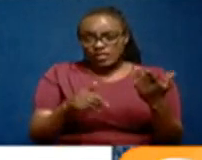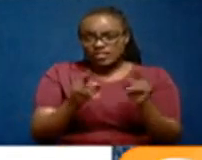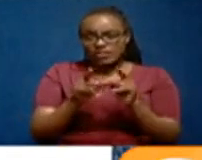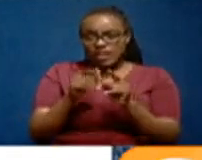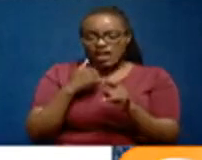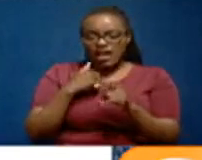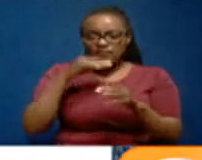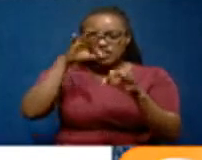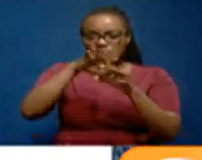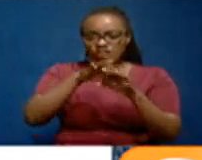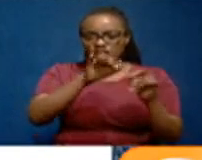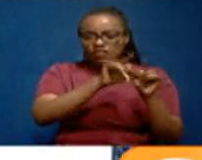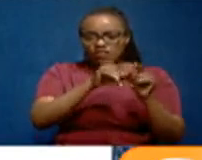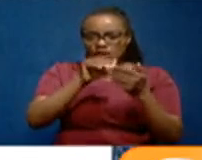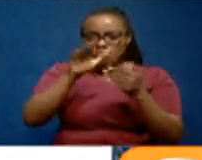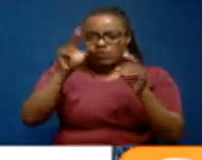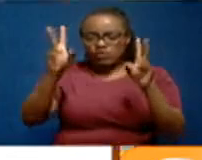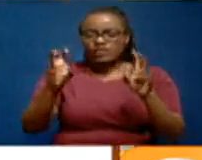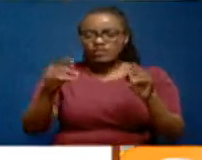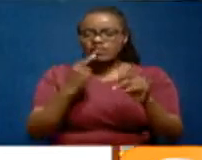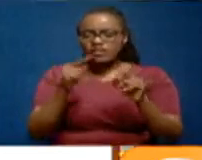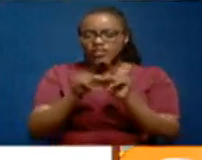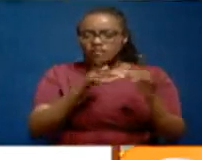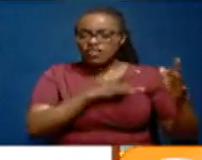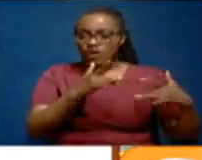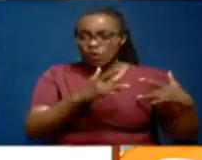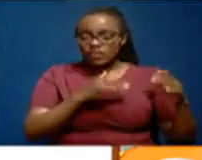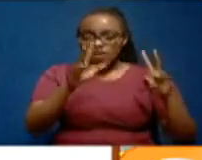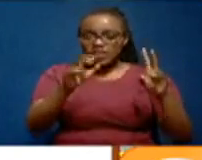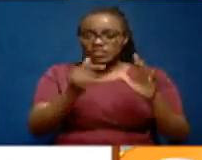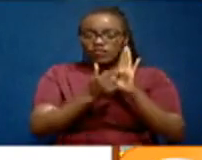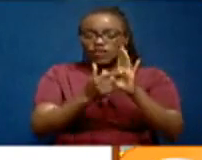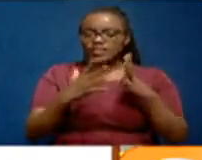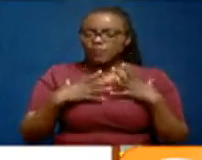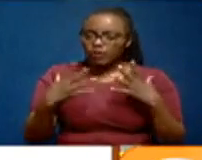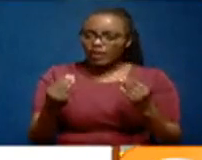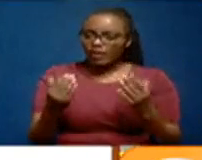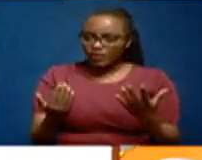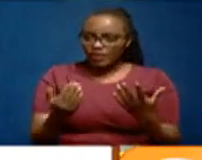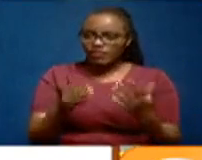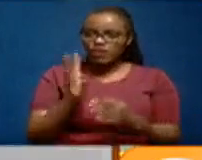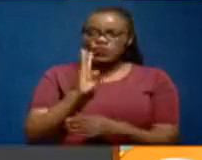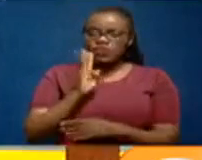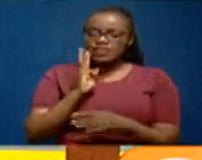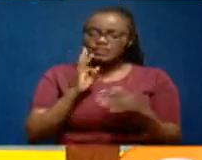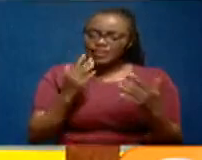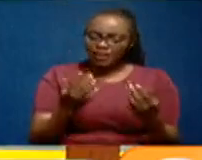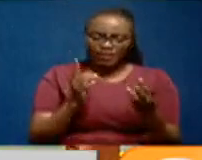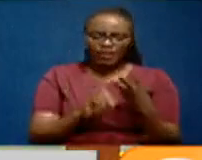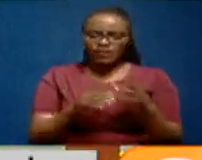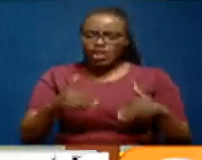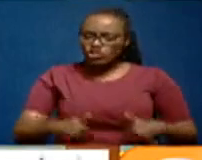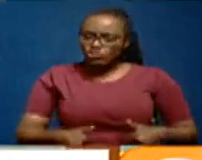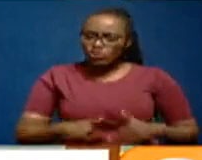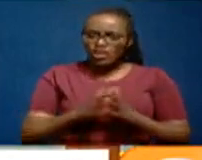much on the votes. It's actually so much on the issues. And so I share in the concern that issues like health and water and youth